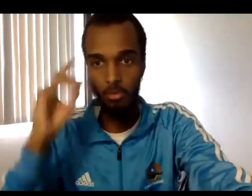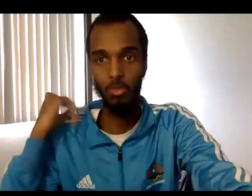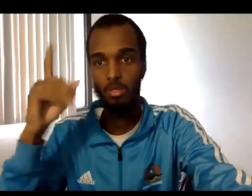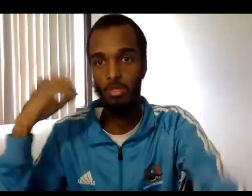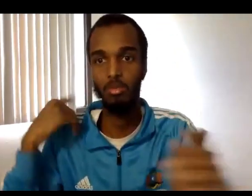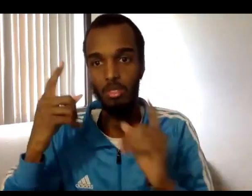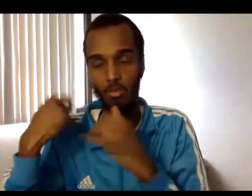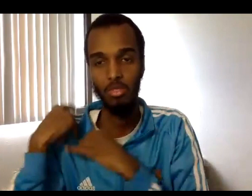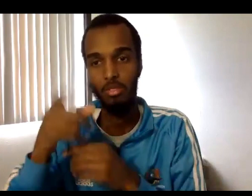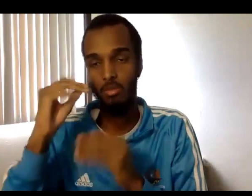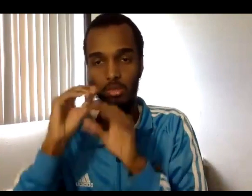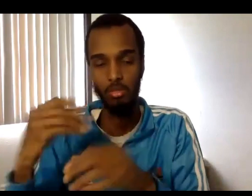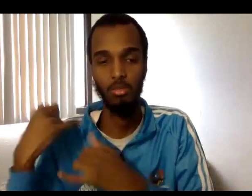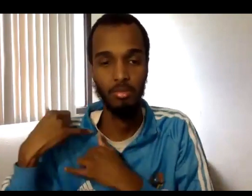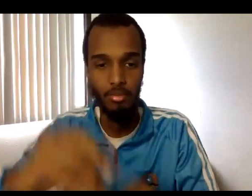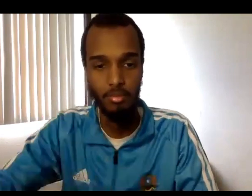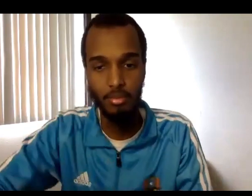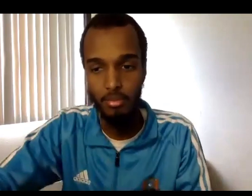No, that was all.